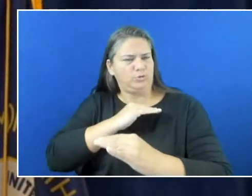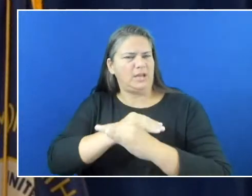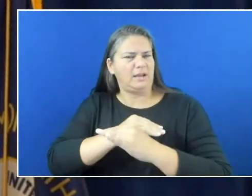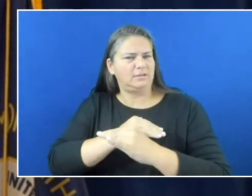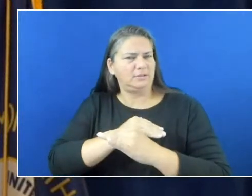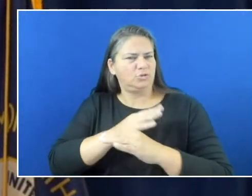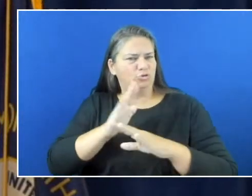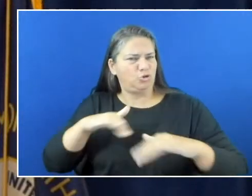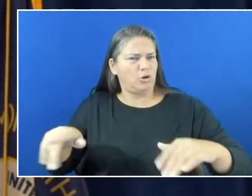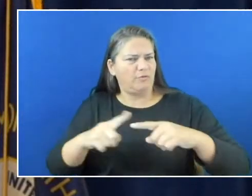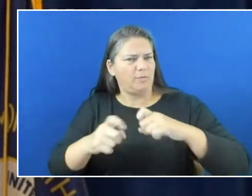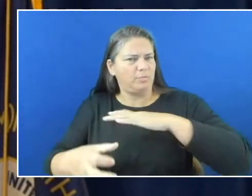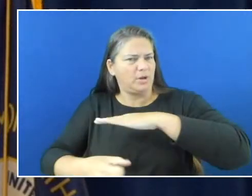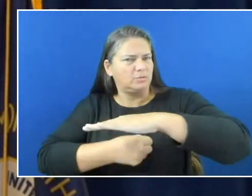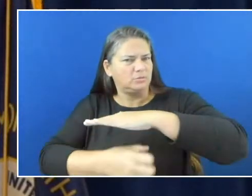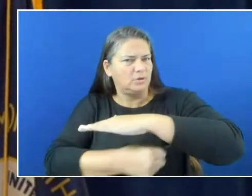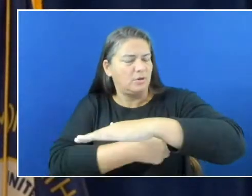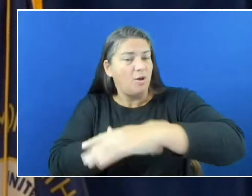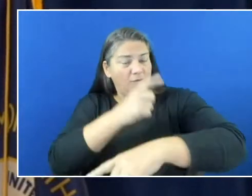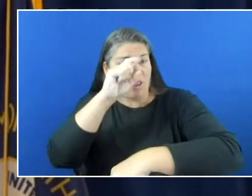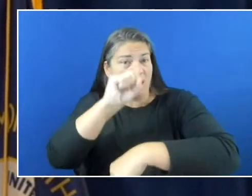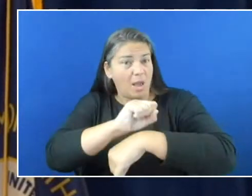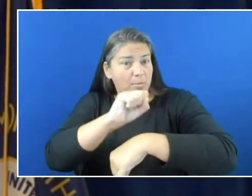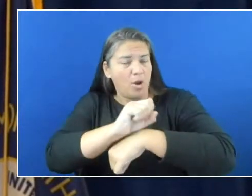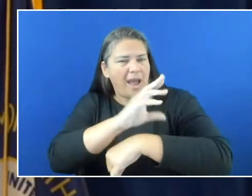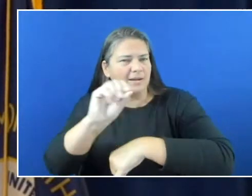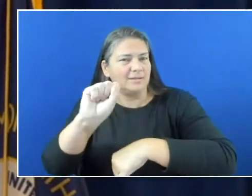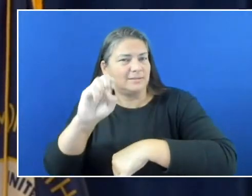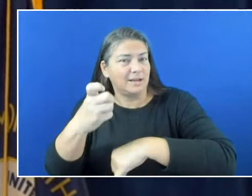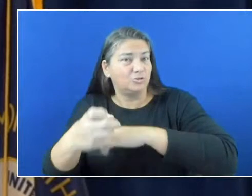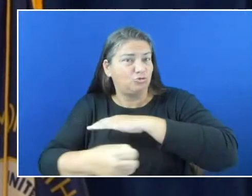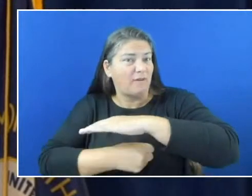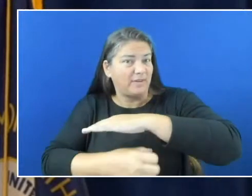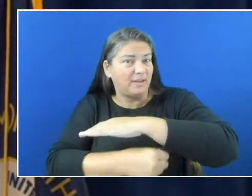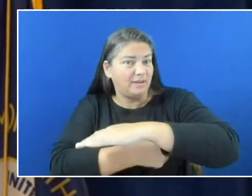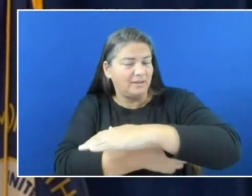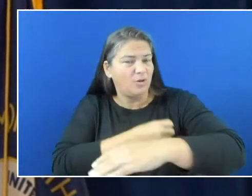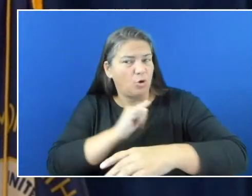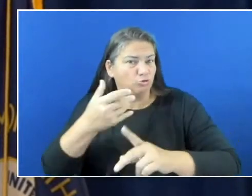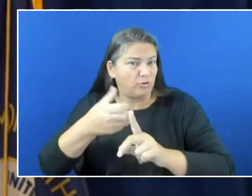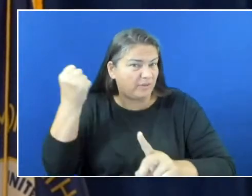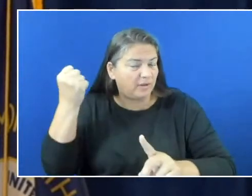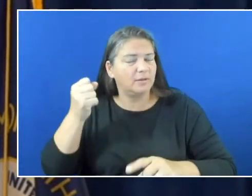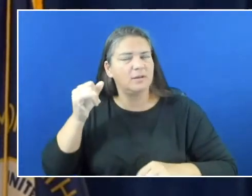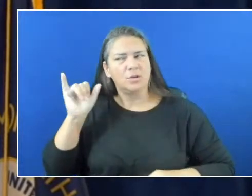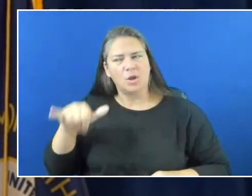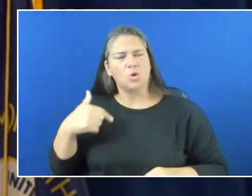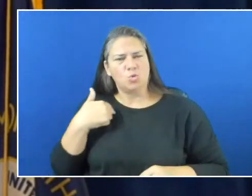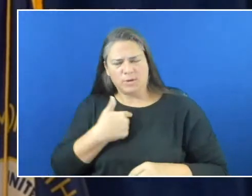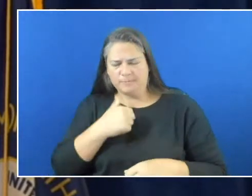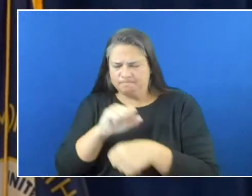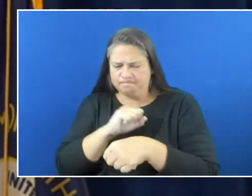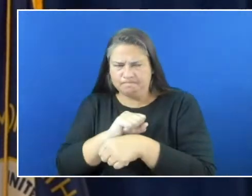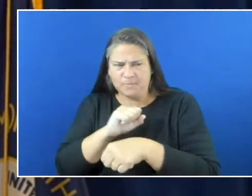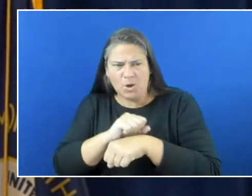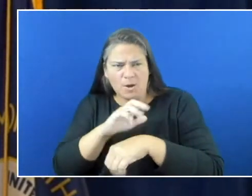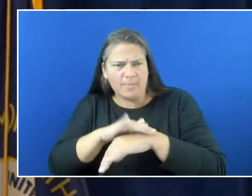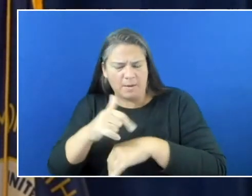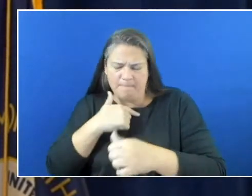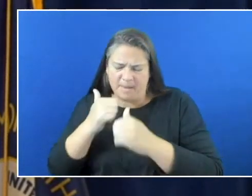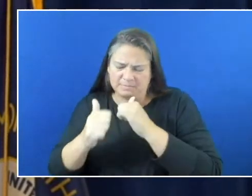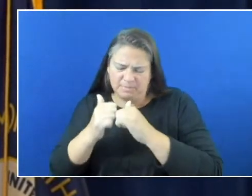labor and sex traffickers. During my term as AG, we established the Office of Child Abuse and Human Trafficking Prevention and